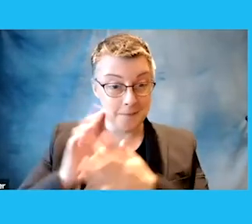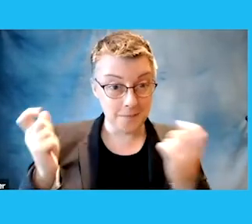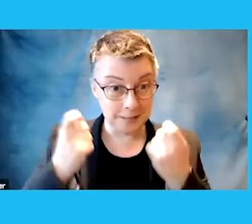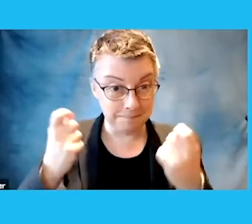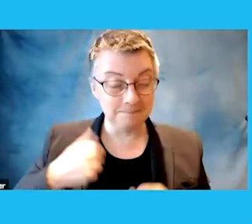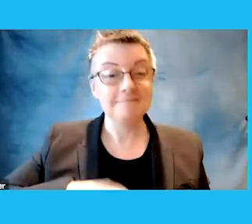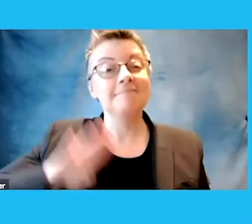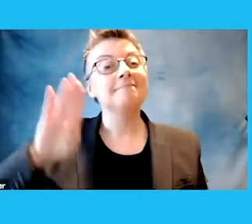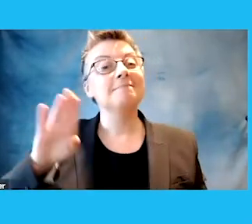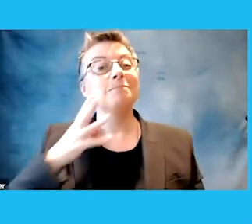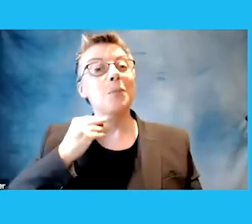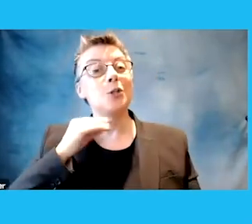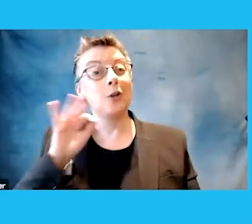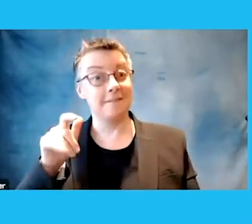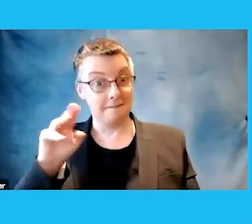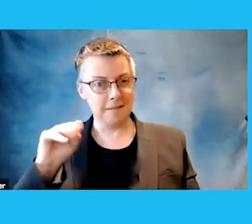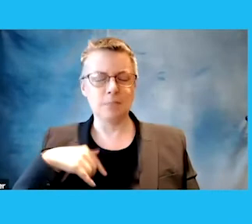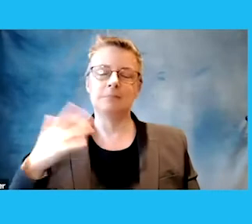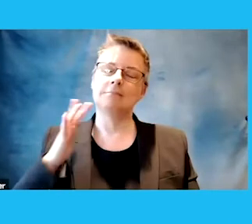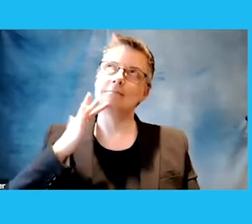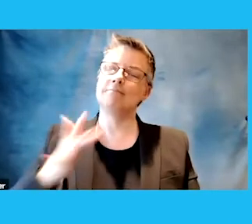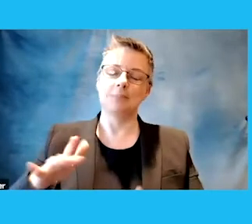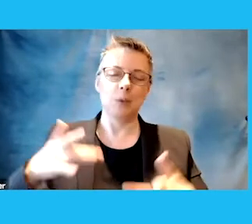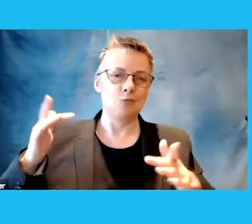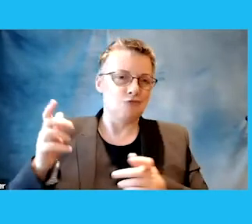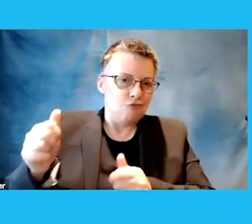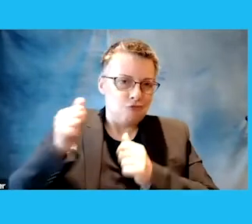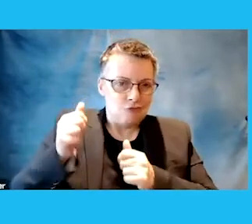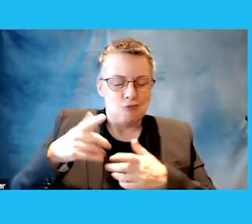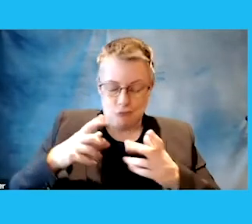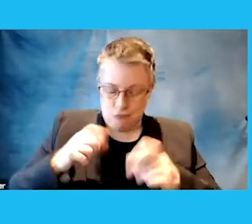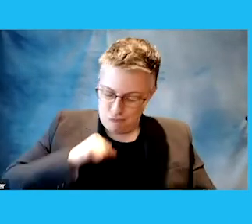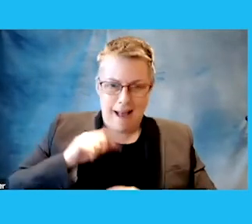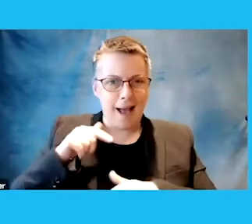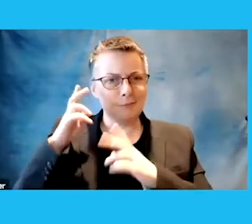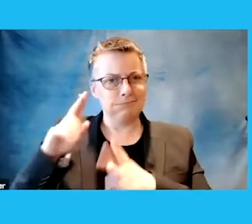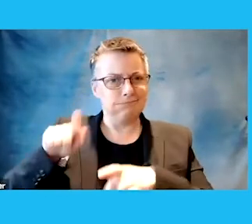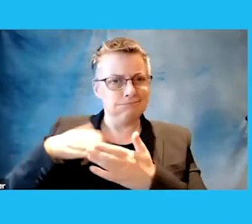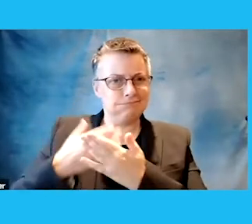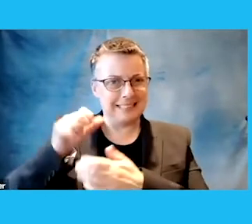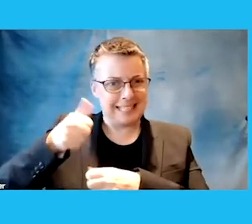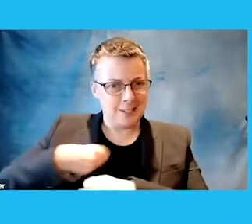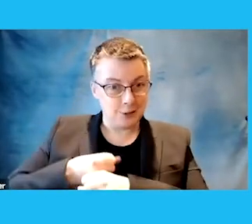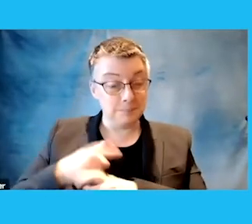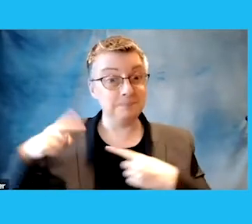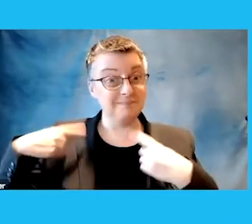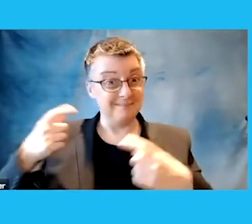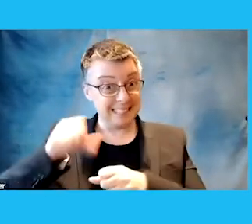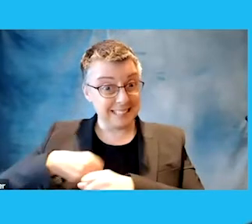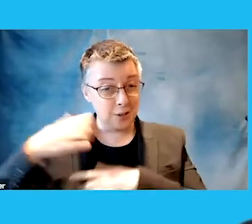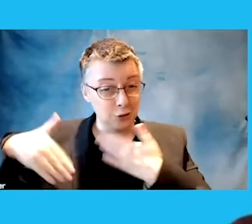Film is so proud to reach this 10th anniversary milestone. Over these past 10 years, the festival has grown.